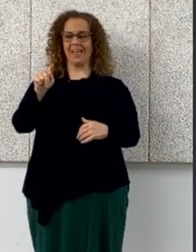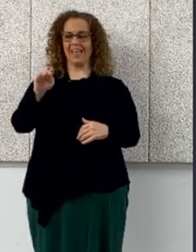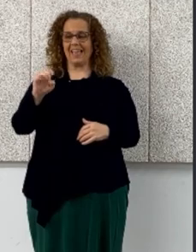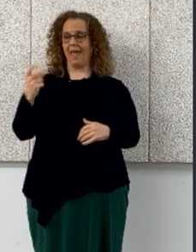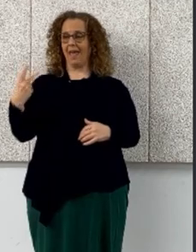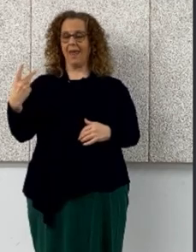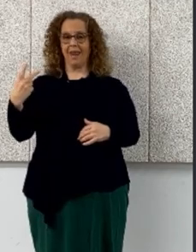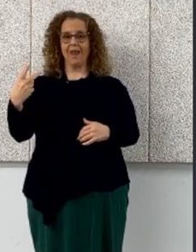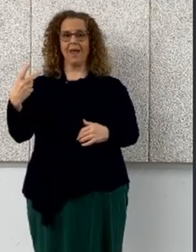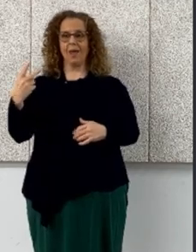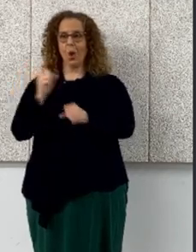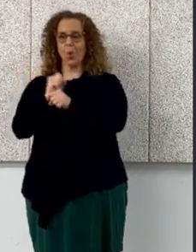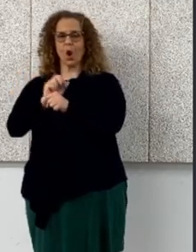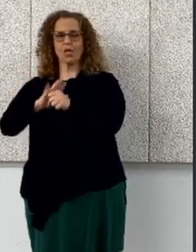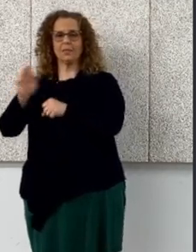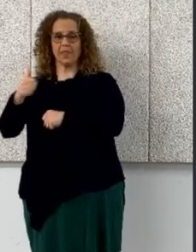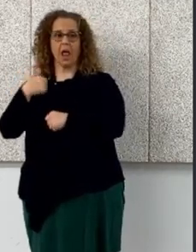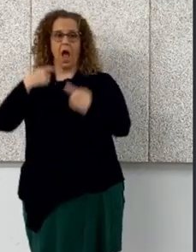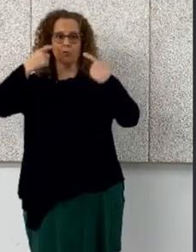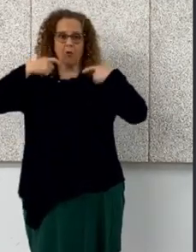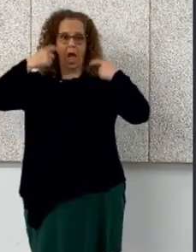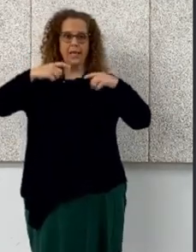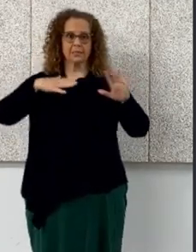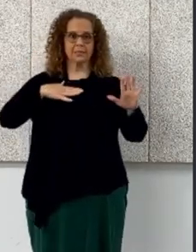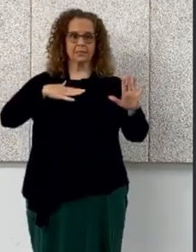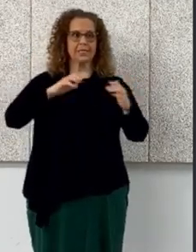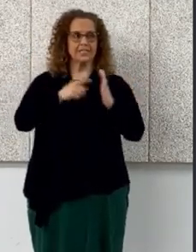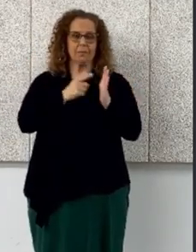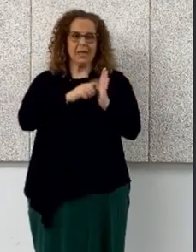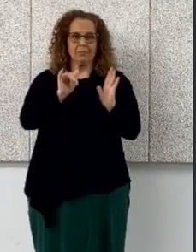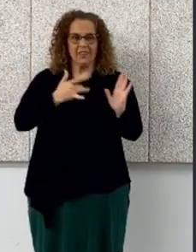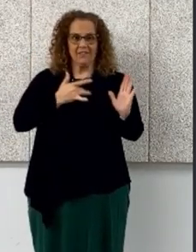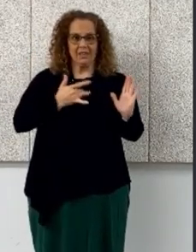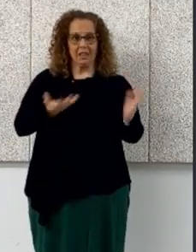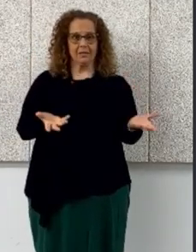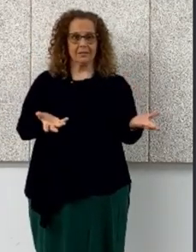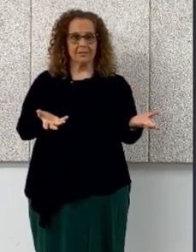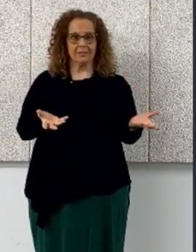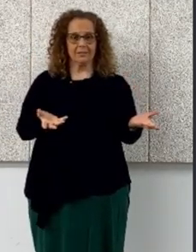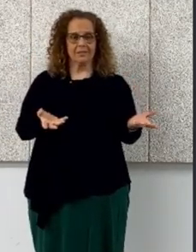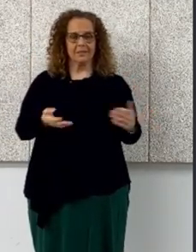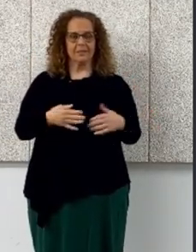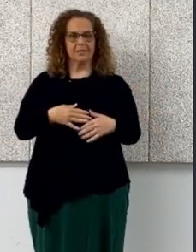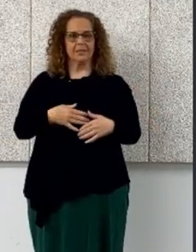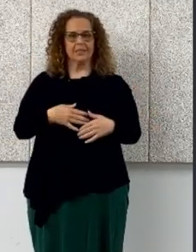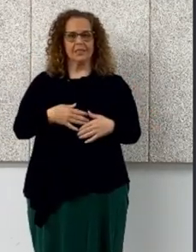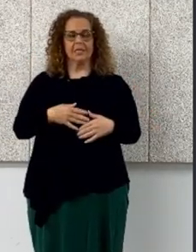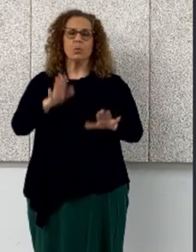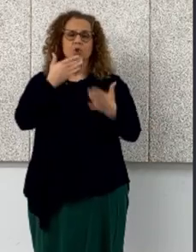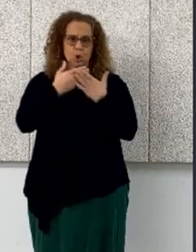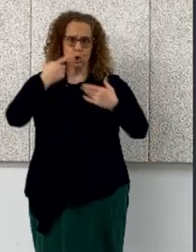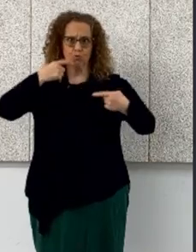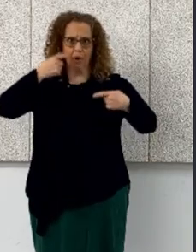and I did cry because that is how it feels, you know. It was a good cry.